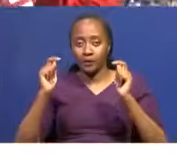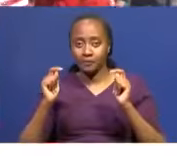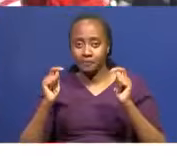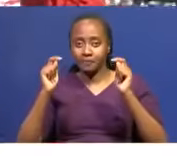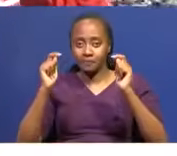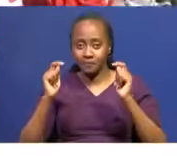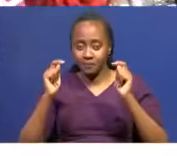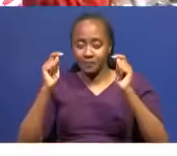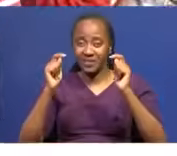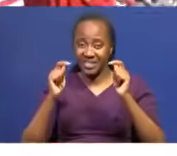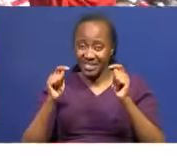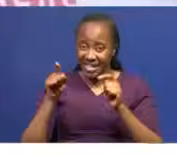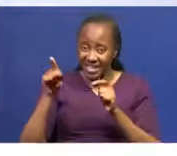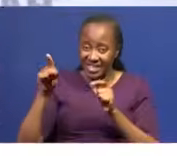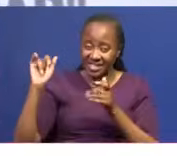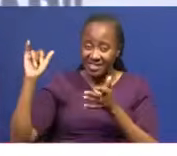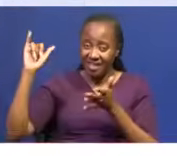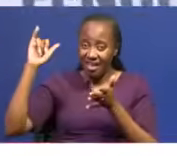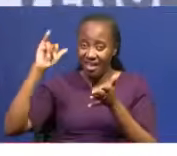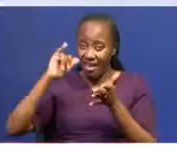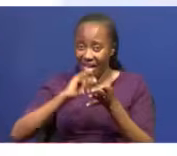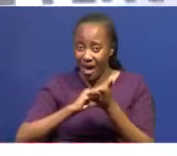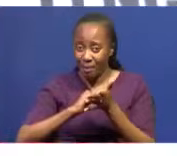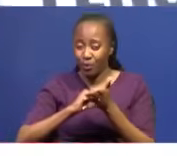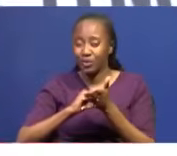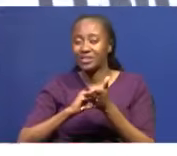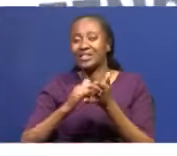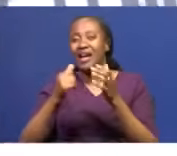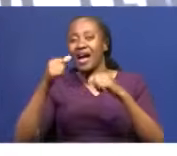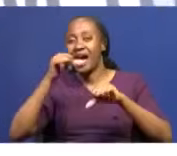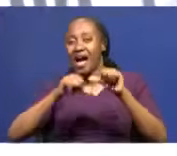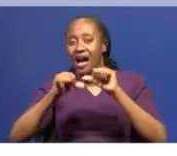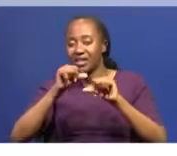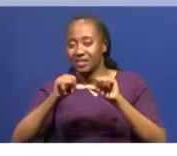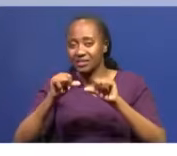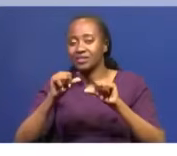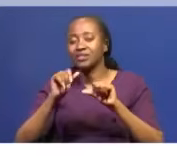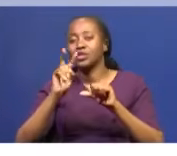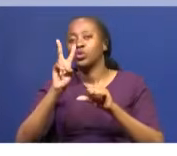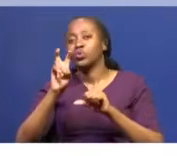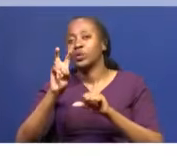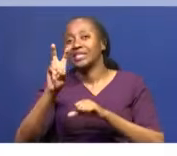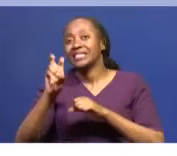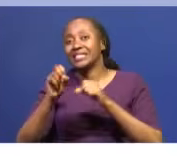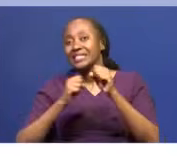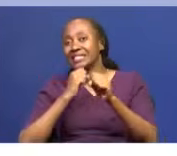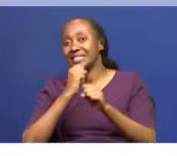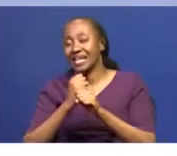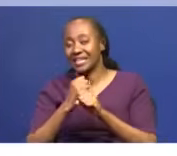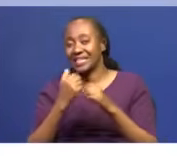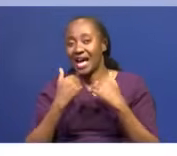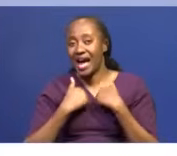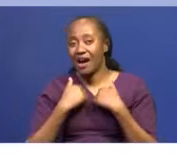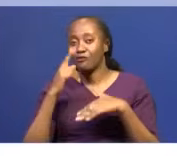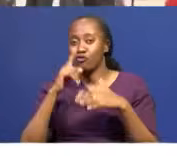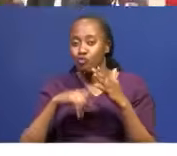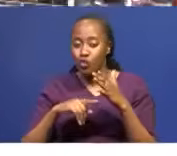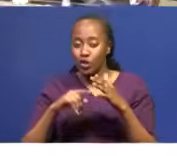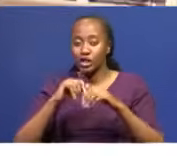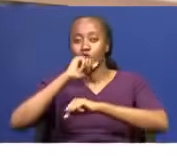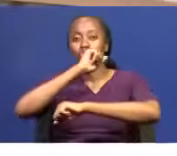The facility, which has been in operation for more than 2 decades, the Aerodome, which is privately run, also hosts the Kenya School of